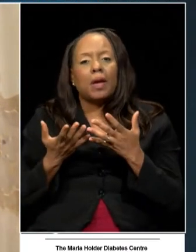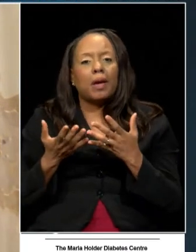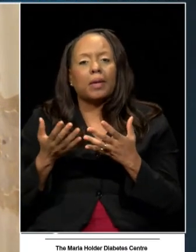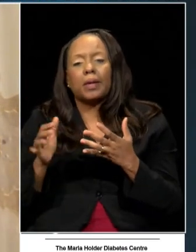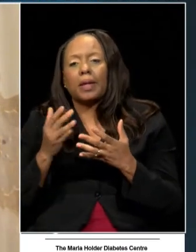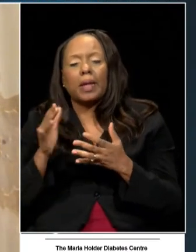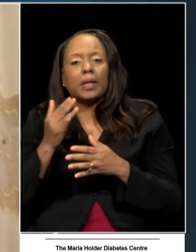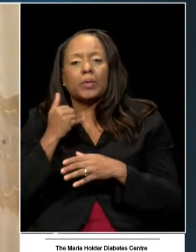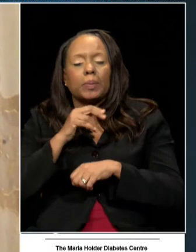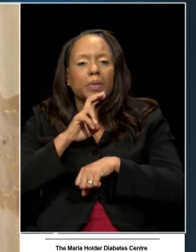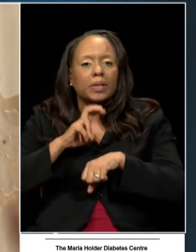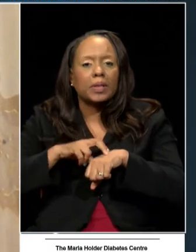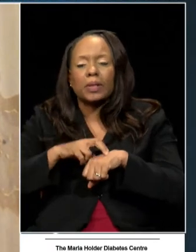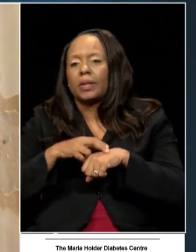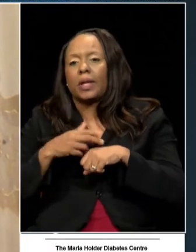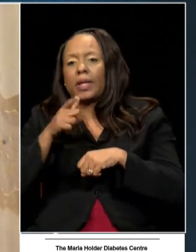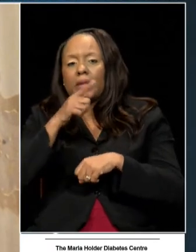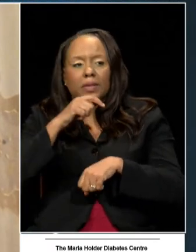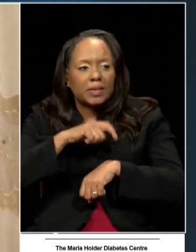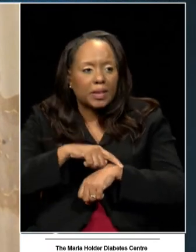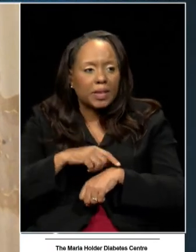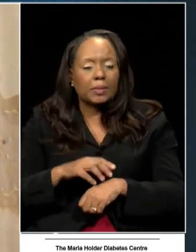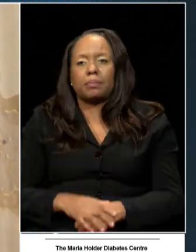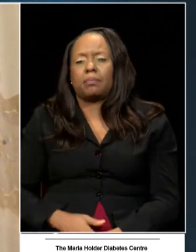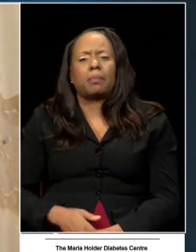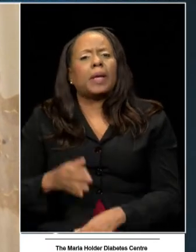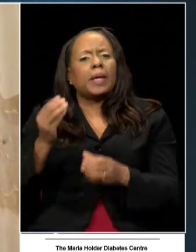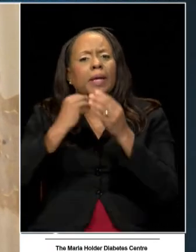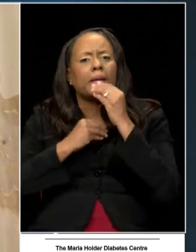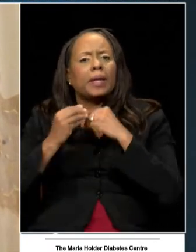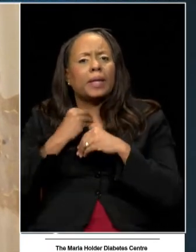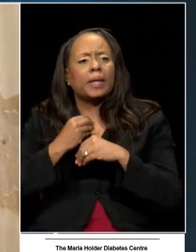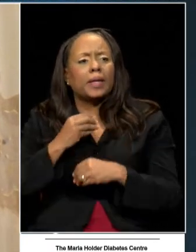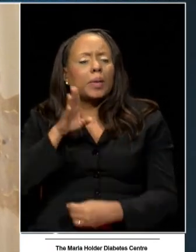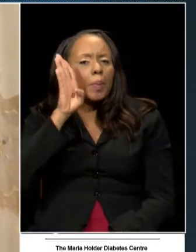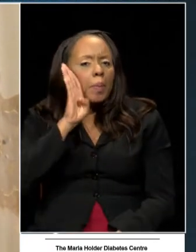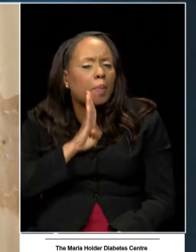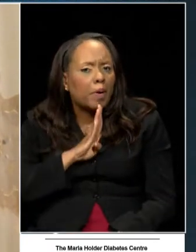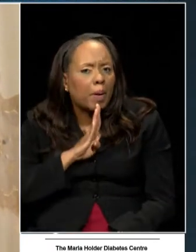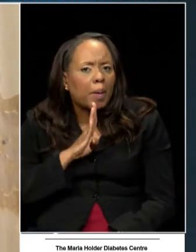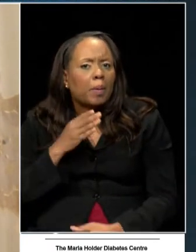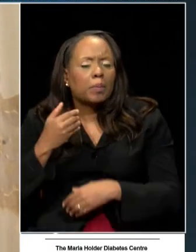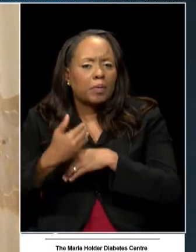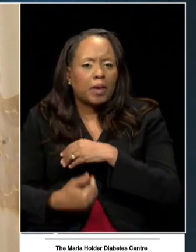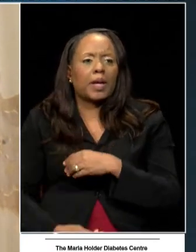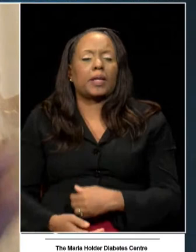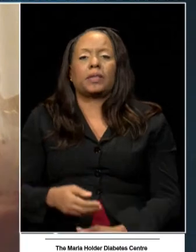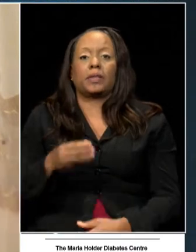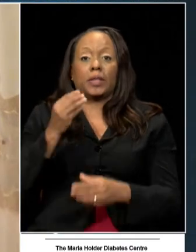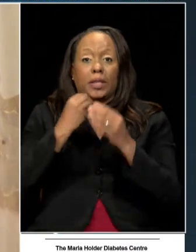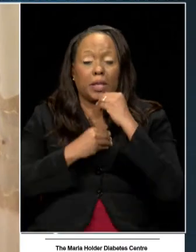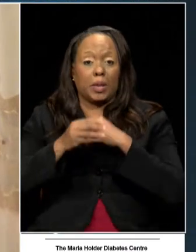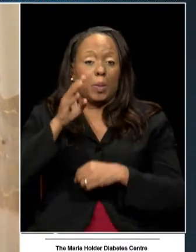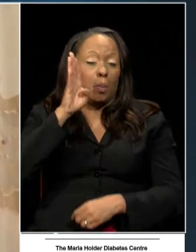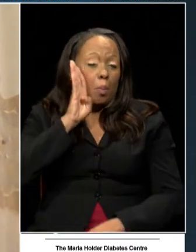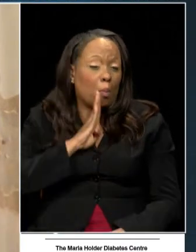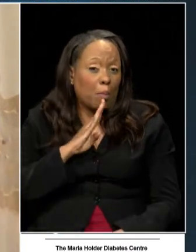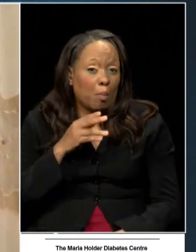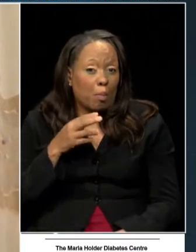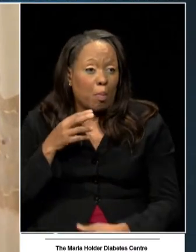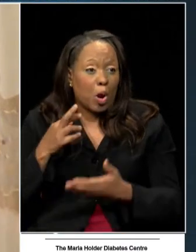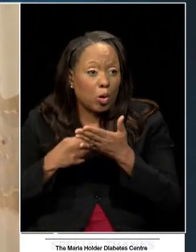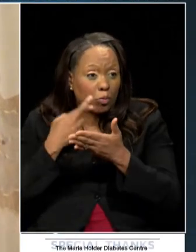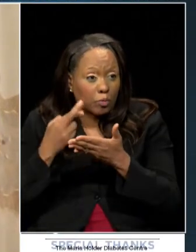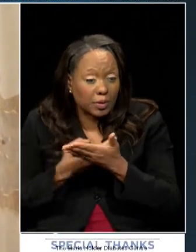whole wheat and bran bread versus white bread, and you choose brown rice over white rice, or you make sure you add your peas to your